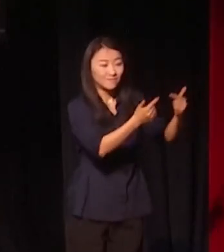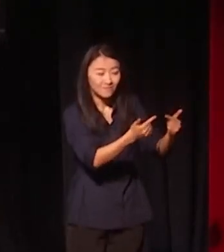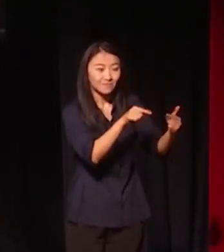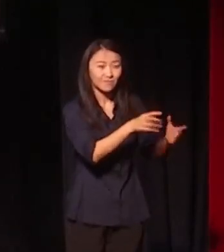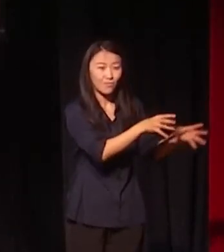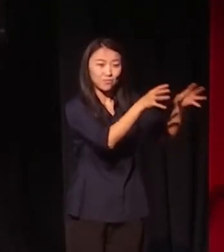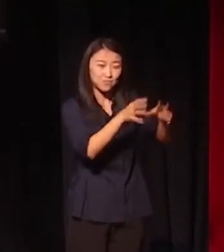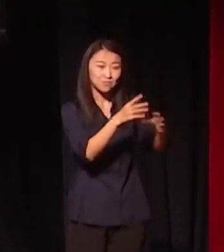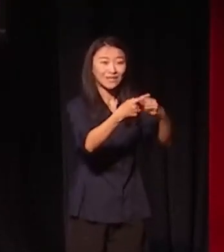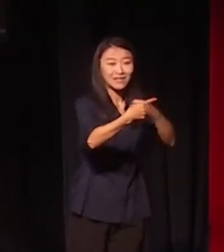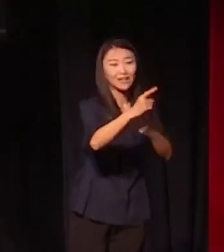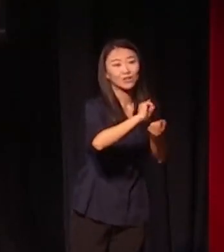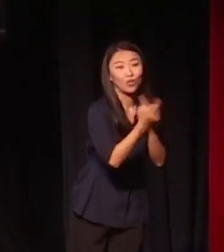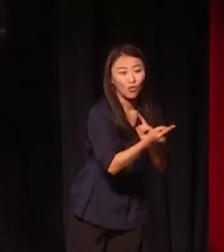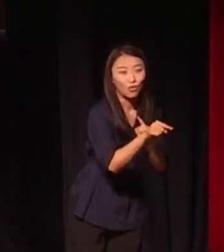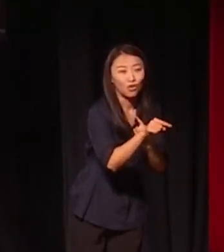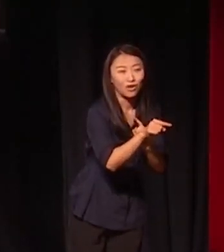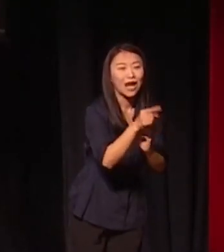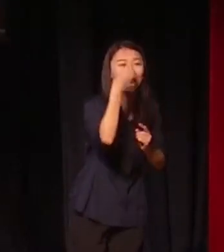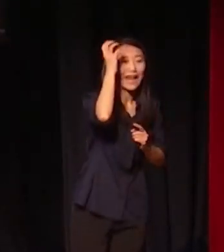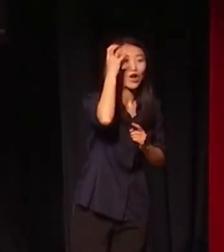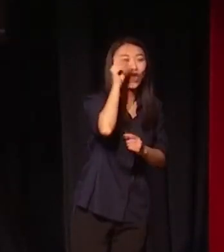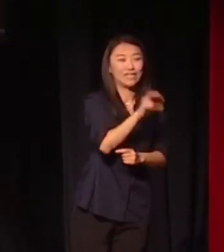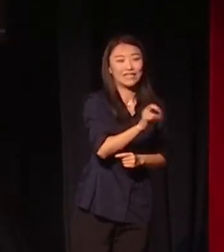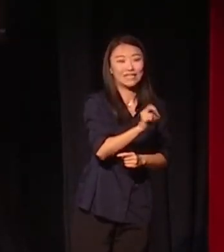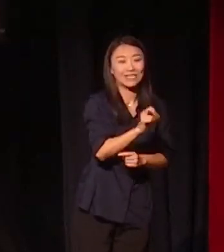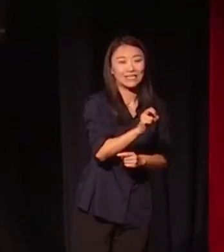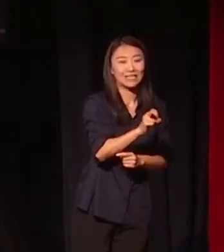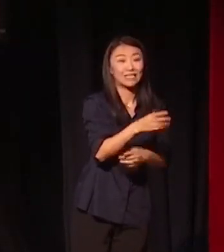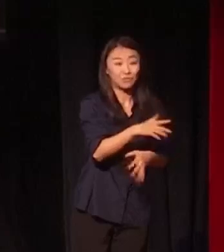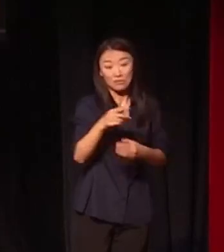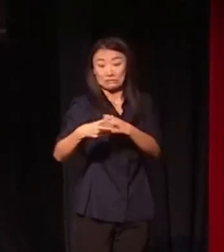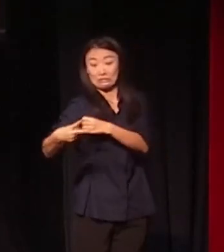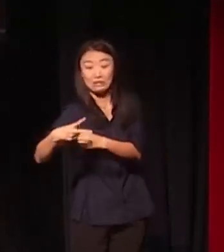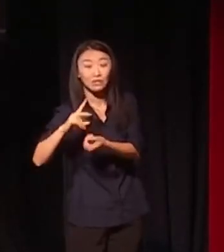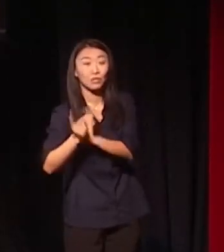into second generation research. But there's a lot more first generation research that still needs to happen.